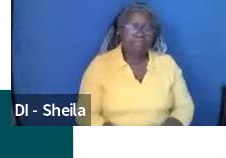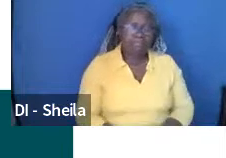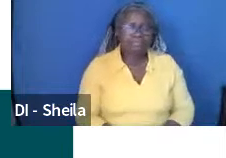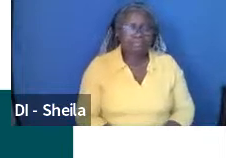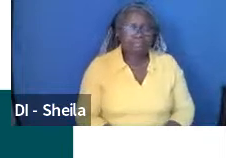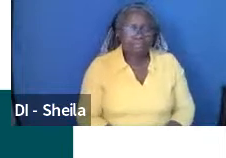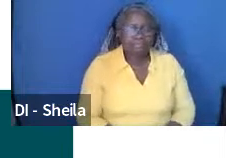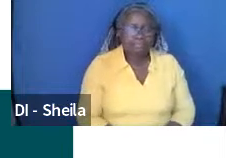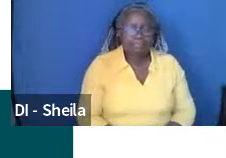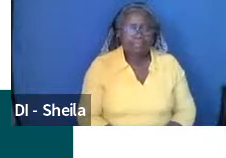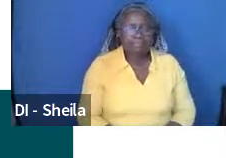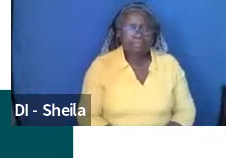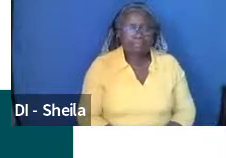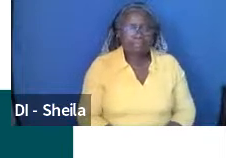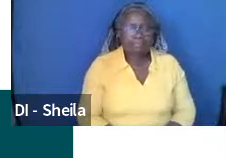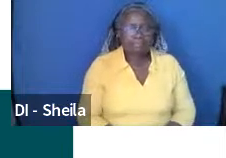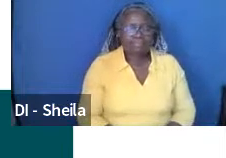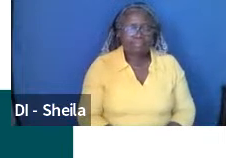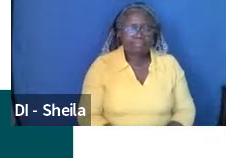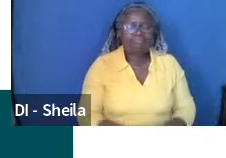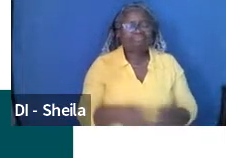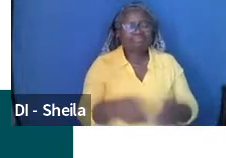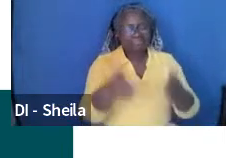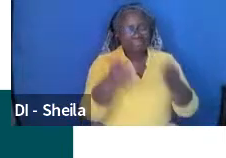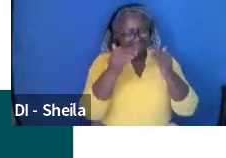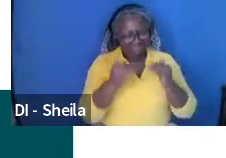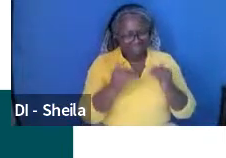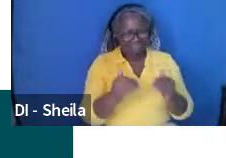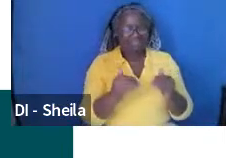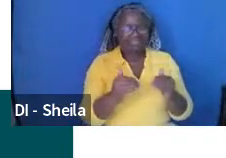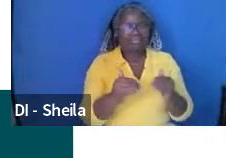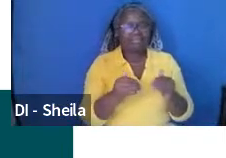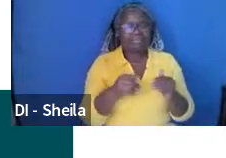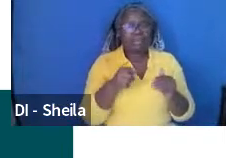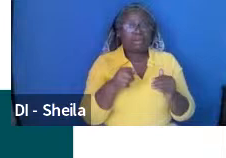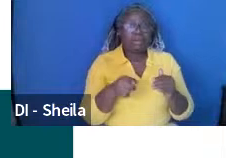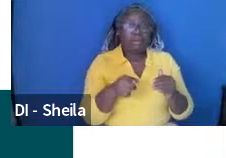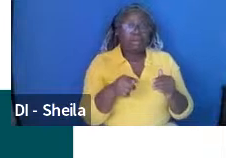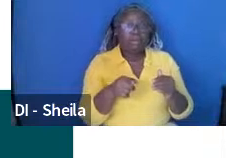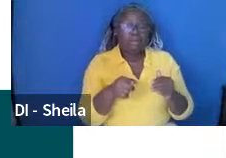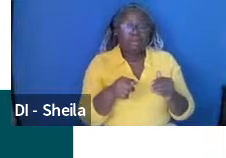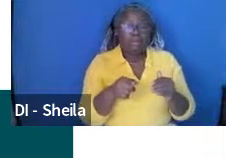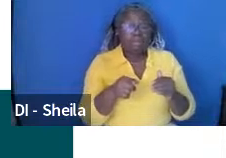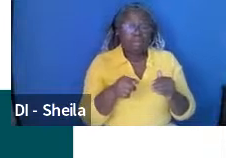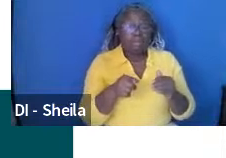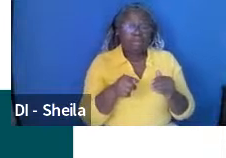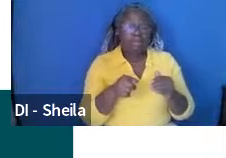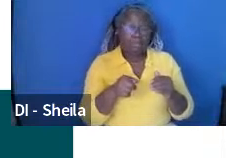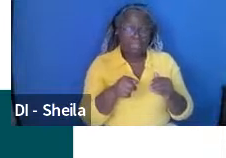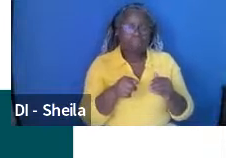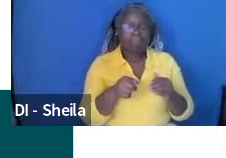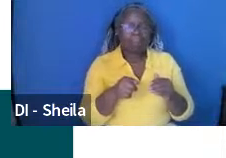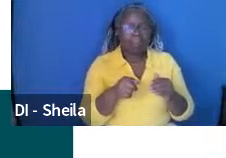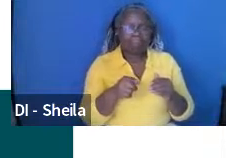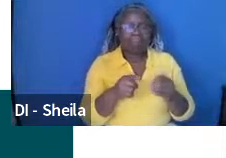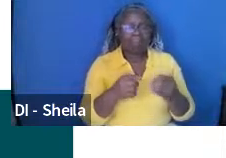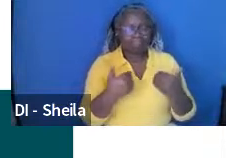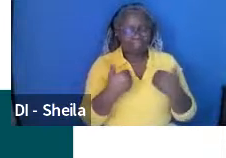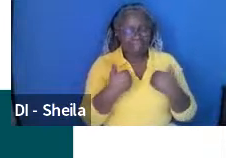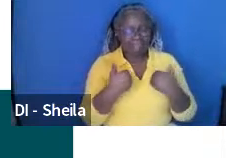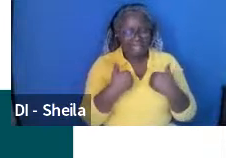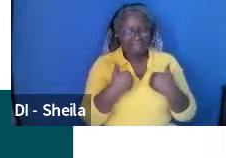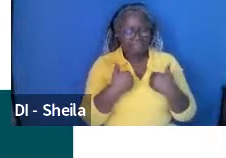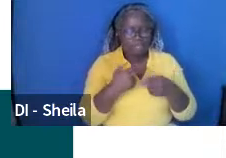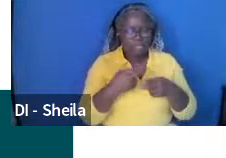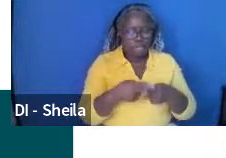I'm going to go on to the next piece of this. So we have gone to a barn door style